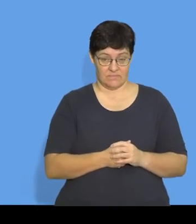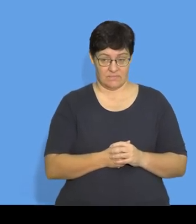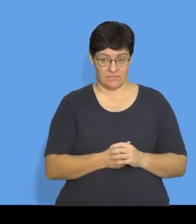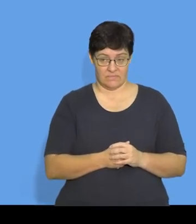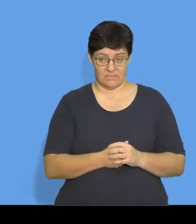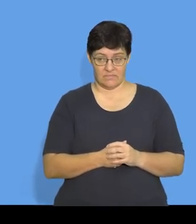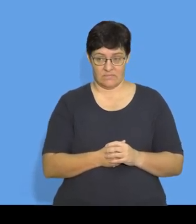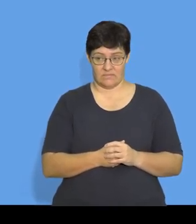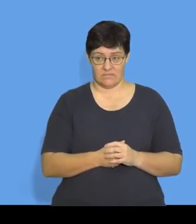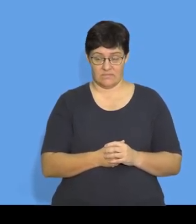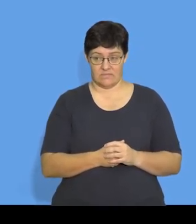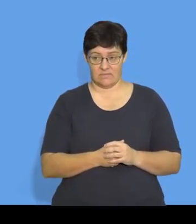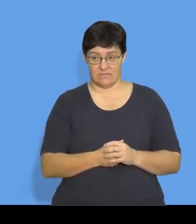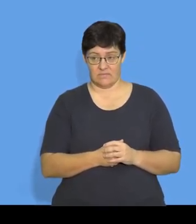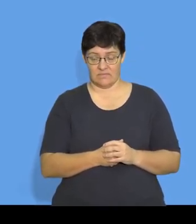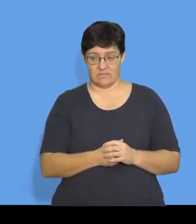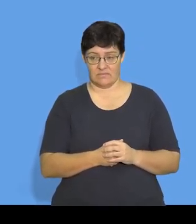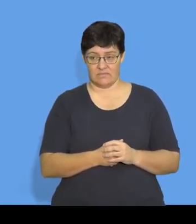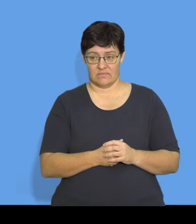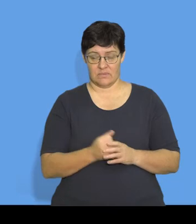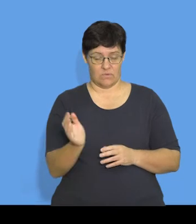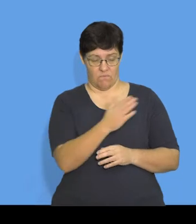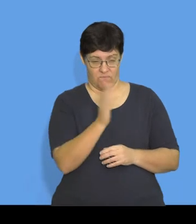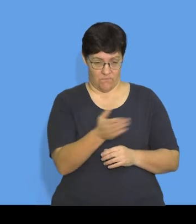just going to get rid of this part.